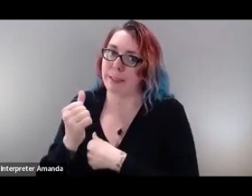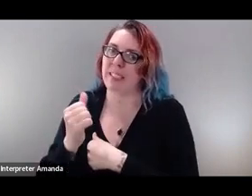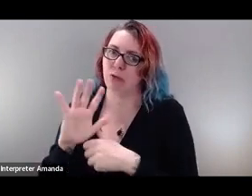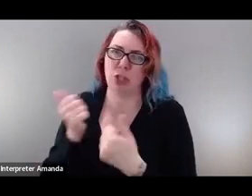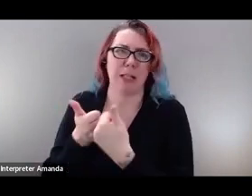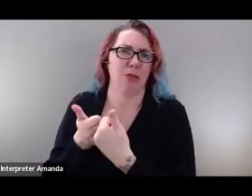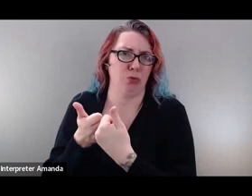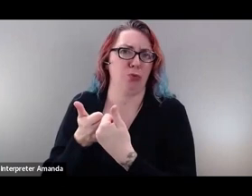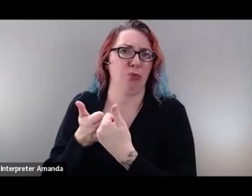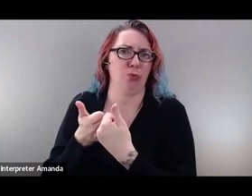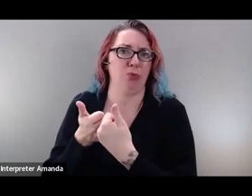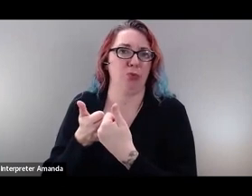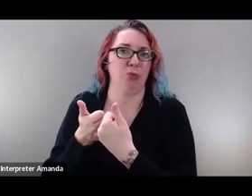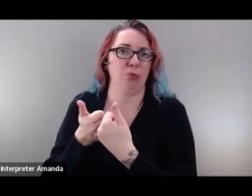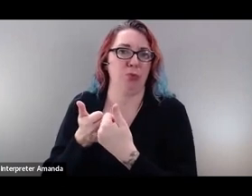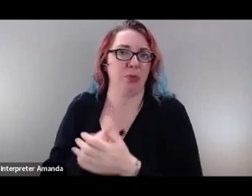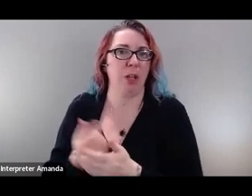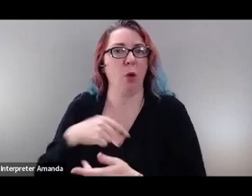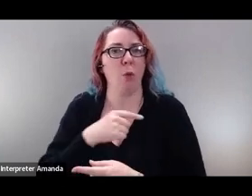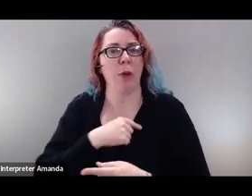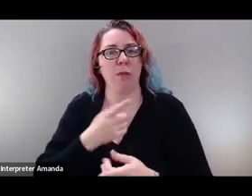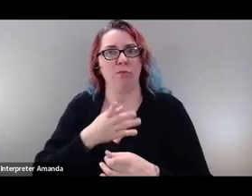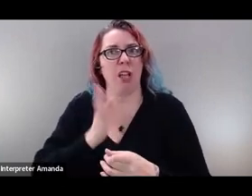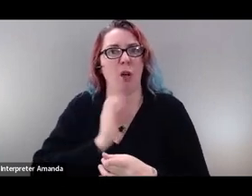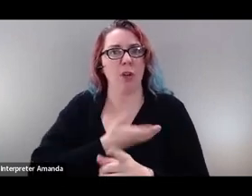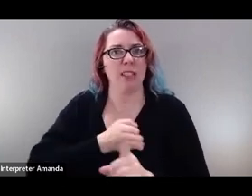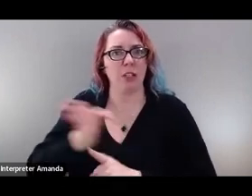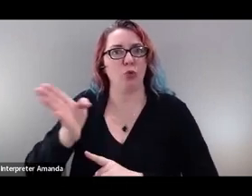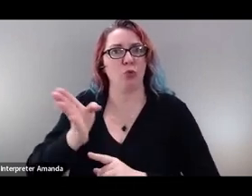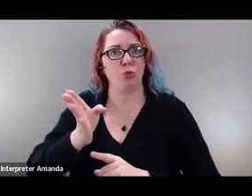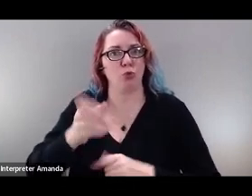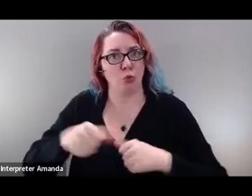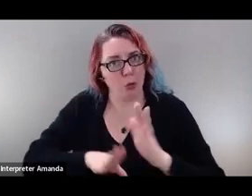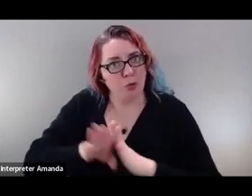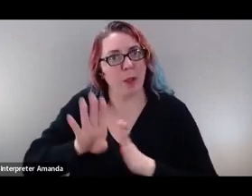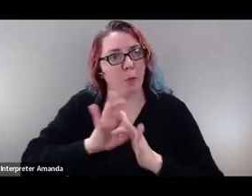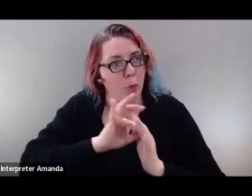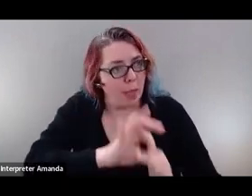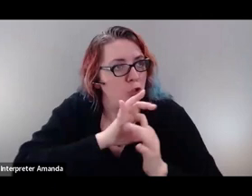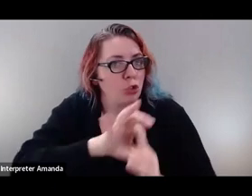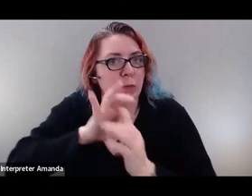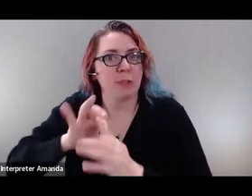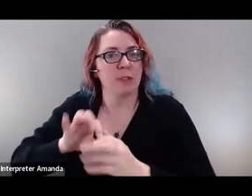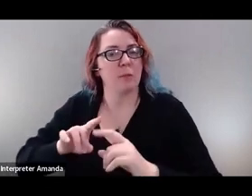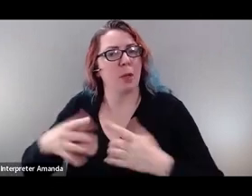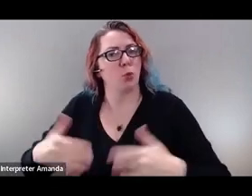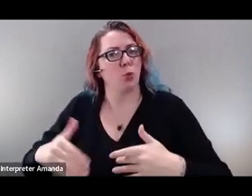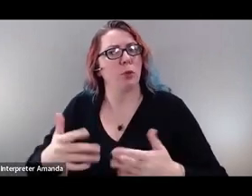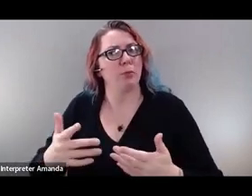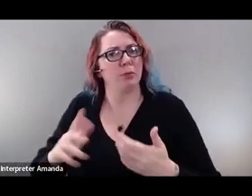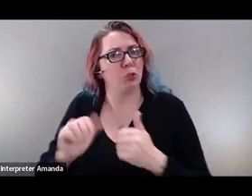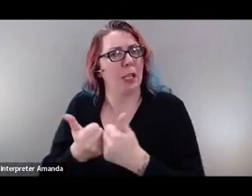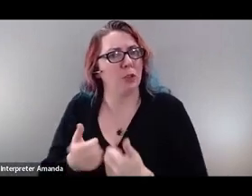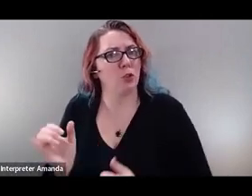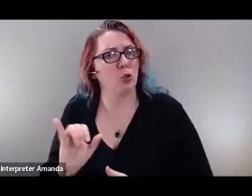the kind of relations we are building as a sector. Danielle, I'd like to start with you. You have many hats. And